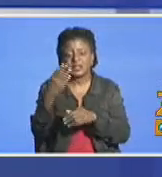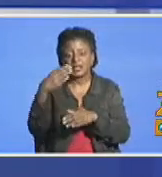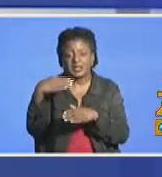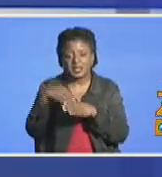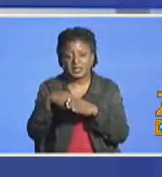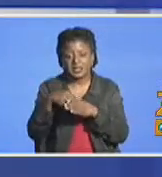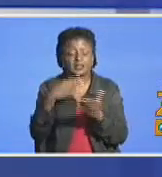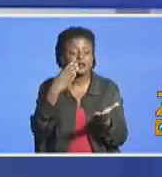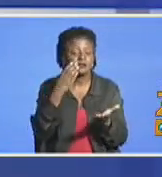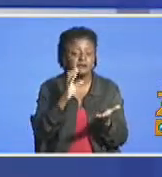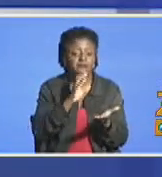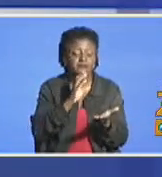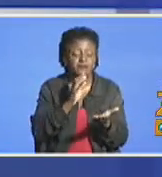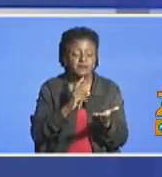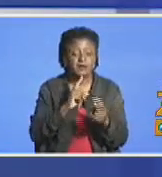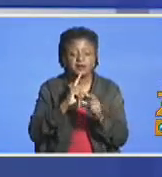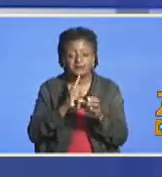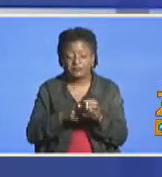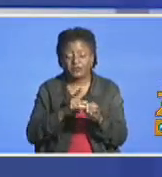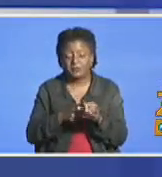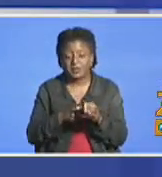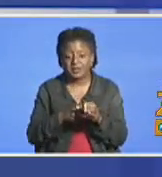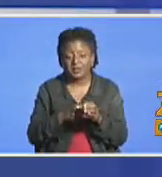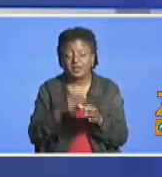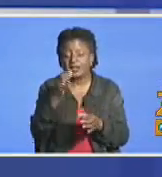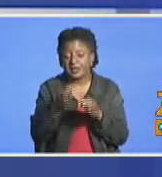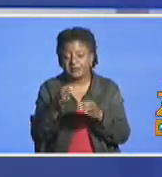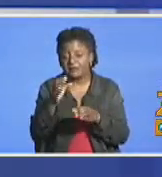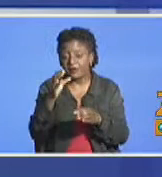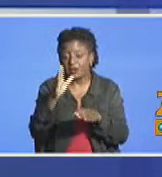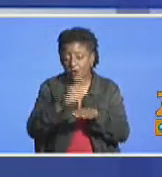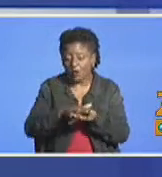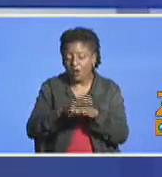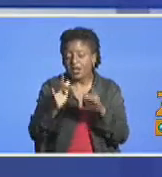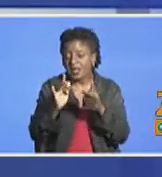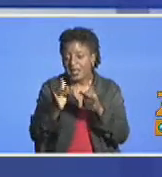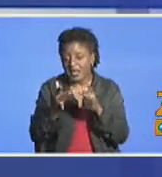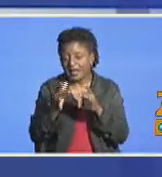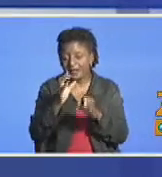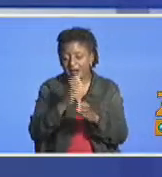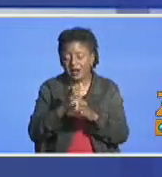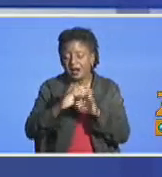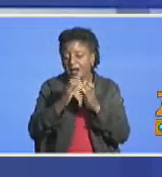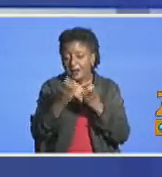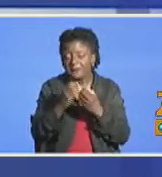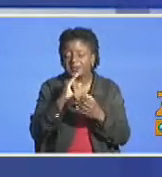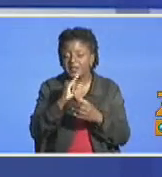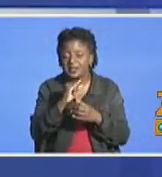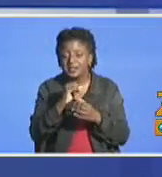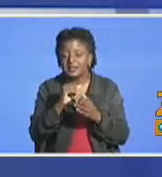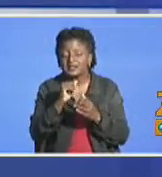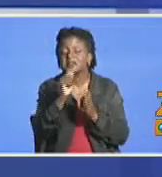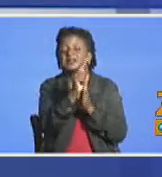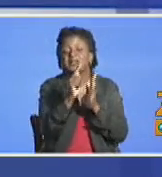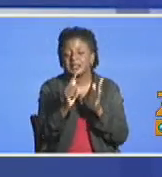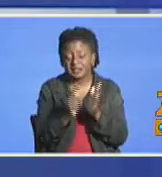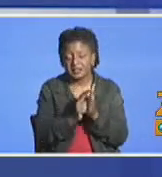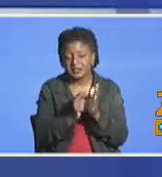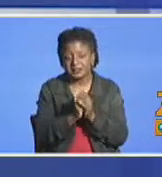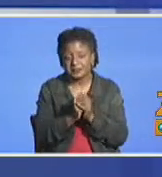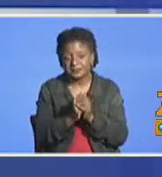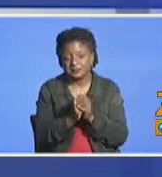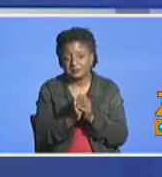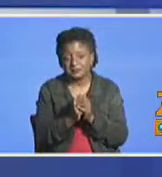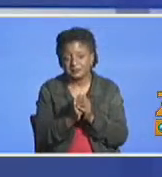particular online car sales company. Furthermore, internet searches can be done on a potential business